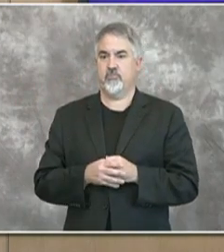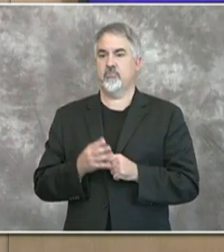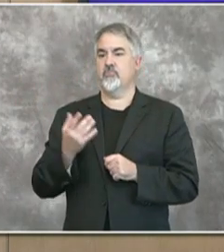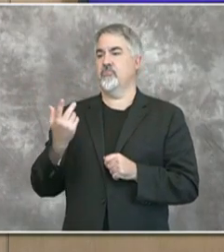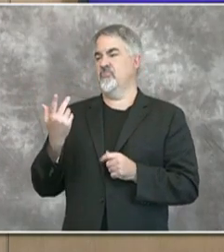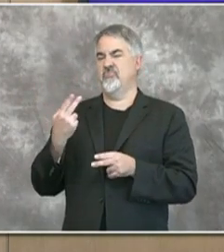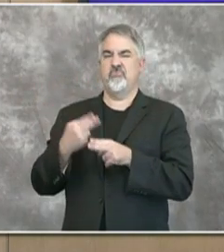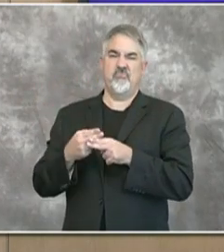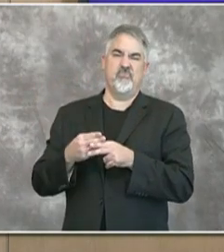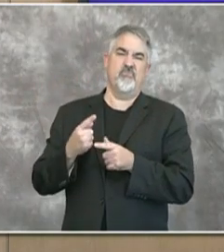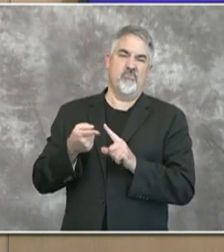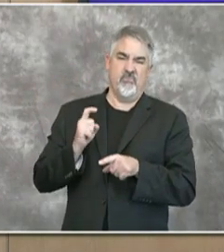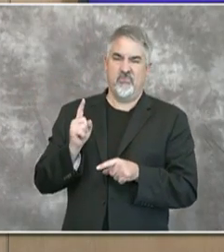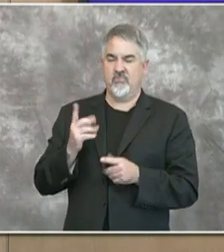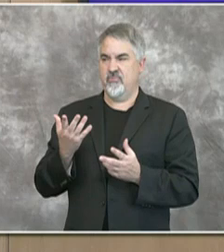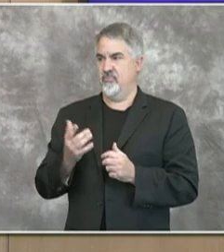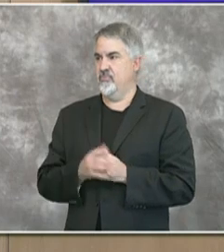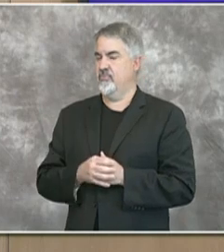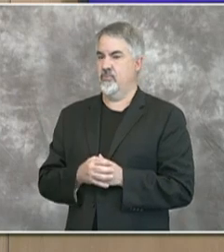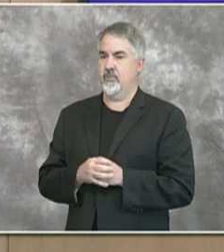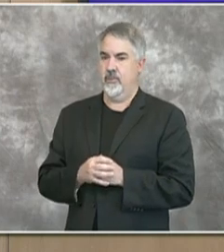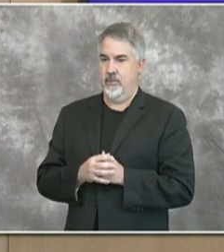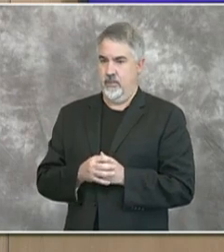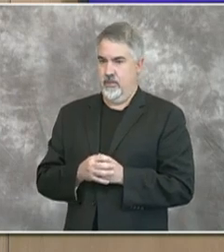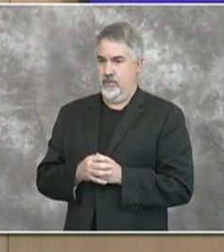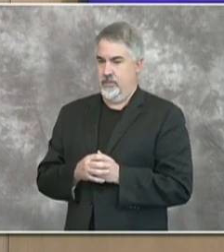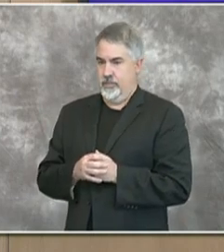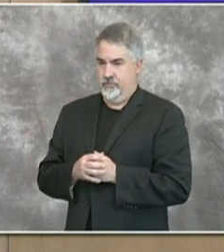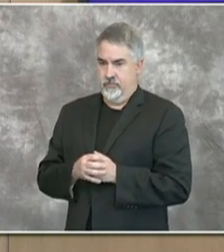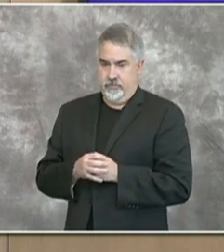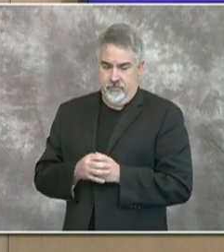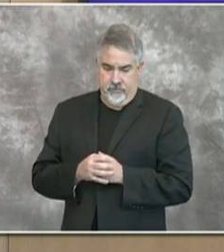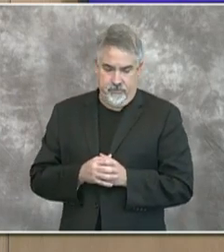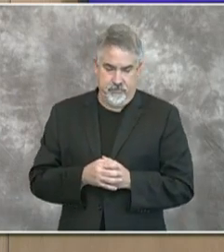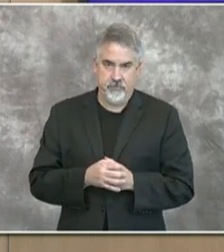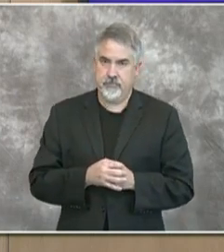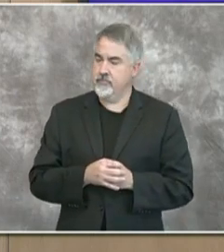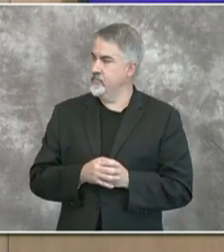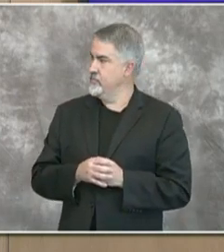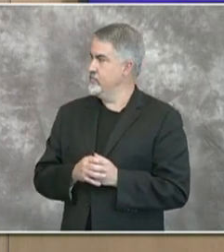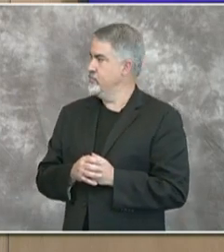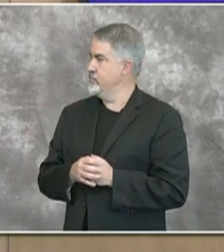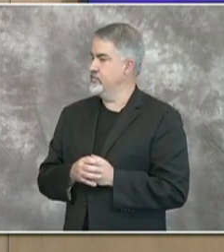or outlet as you're introduced, please make sure you do that and then state your question.